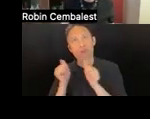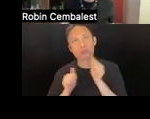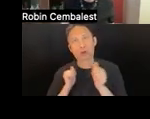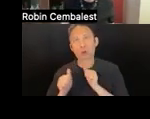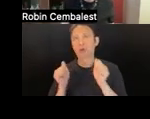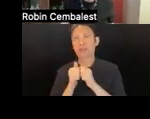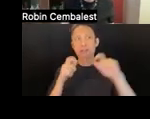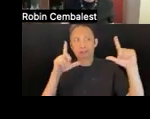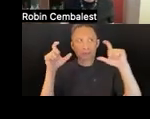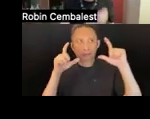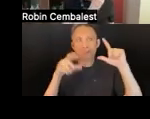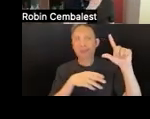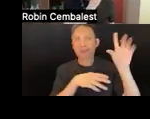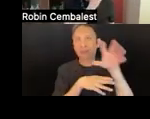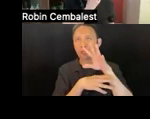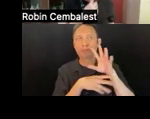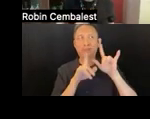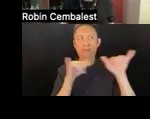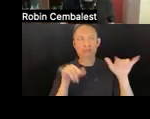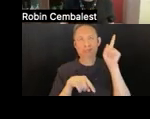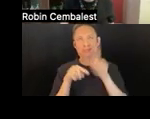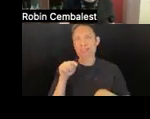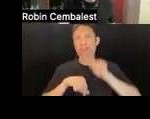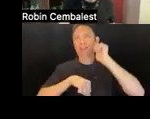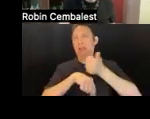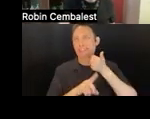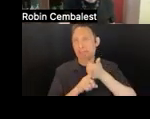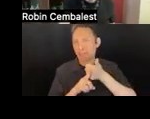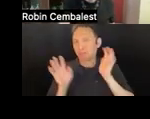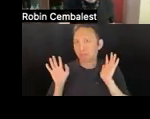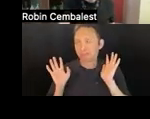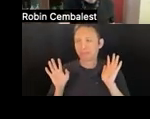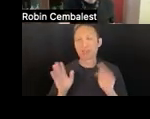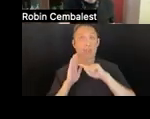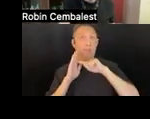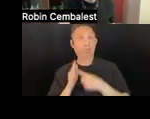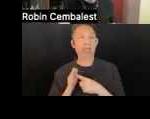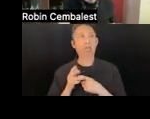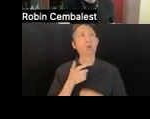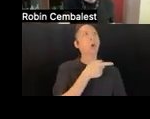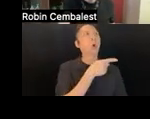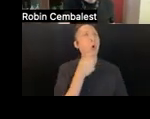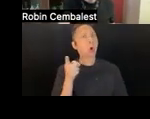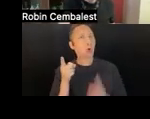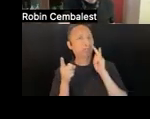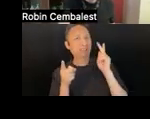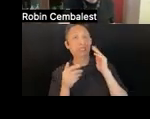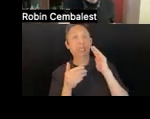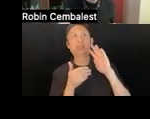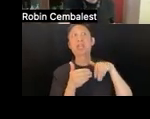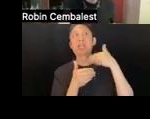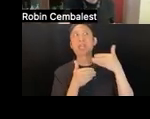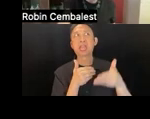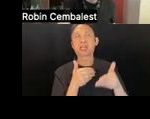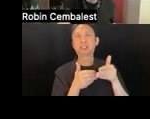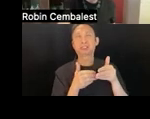photography and film and so on. So right from the beginning here, we're getting introduced to the next work, right? Just kind of